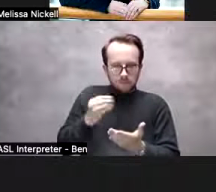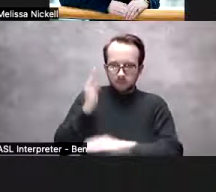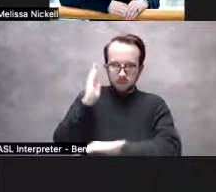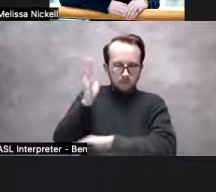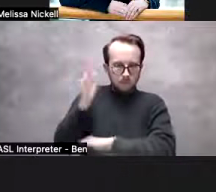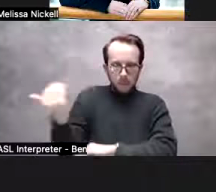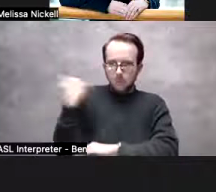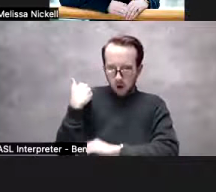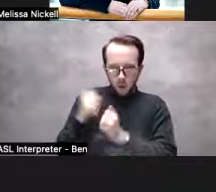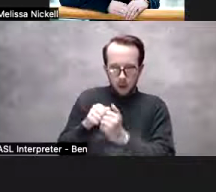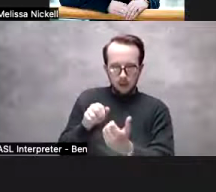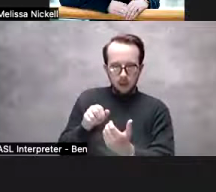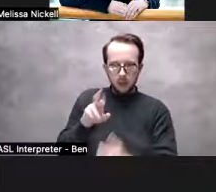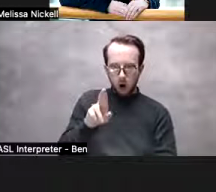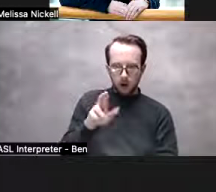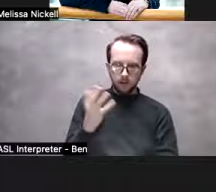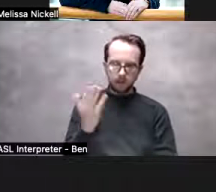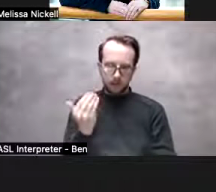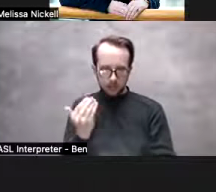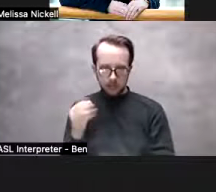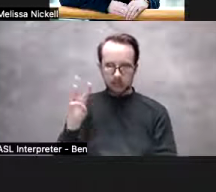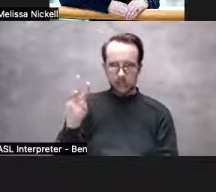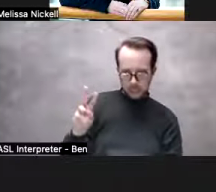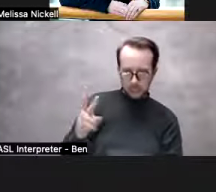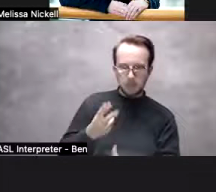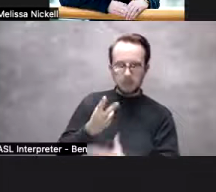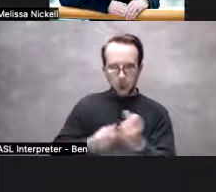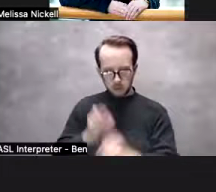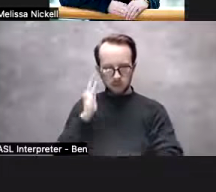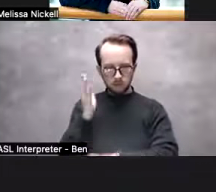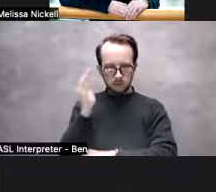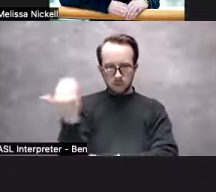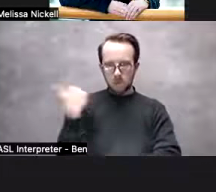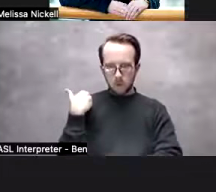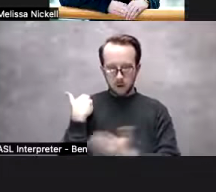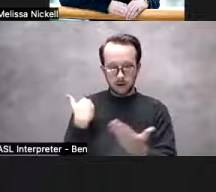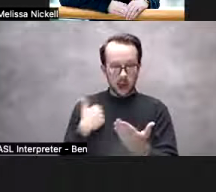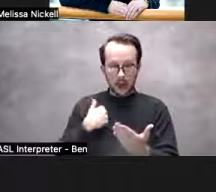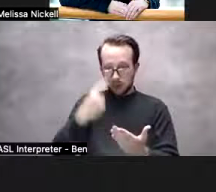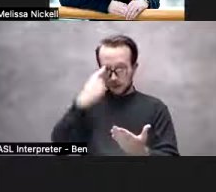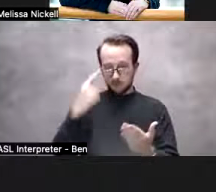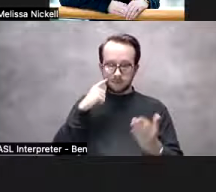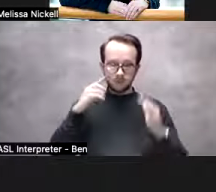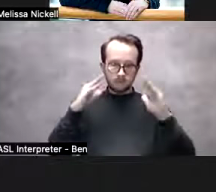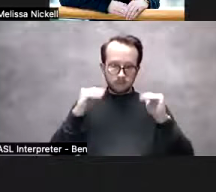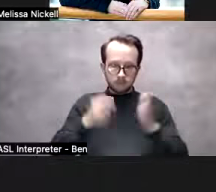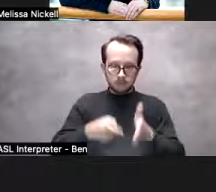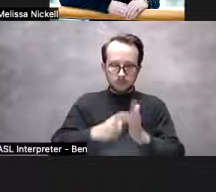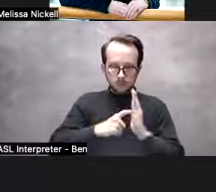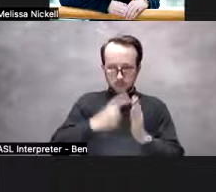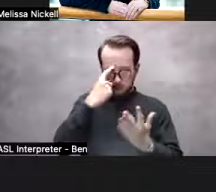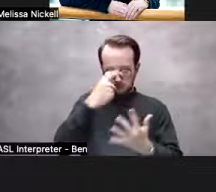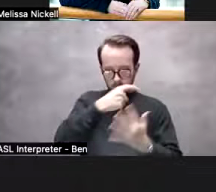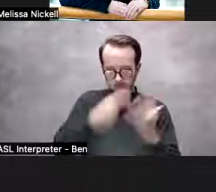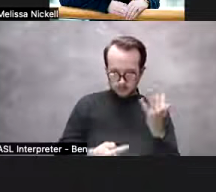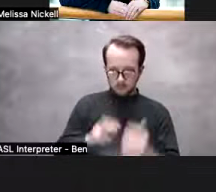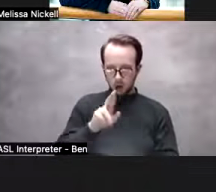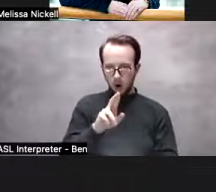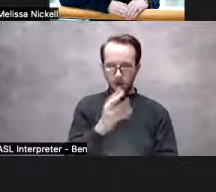mechanisms, but I think the expectations, the requirements for the R16s and the